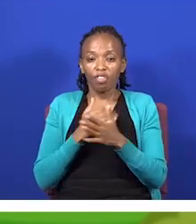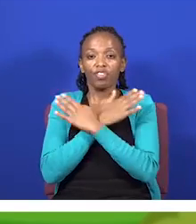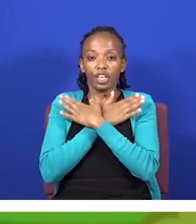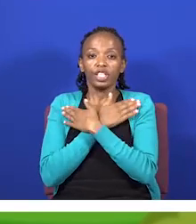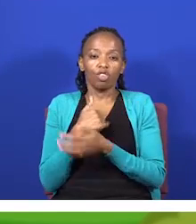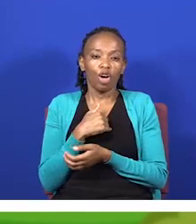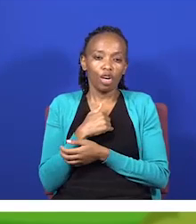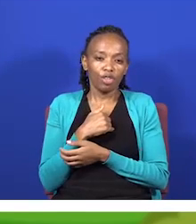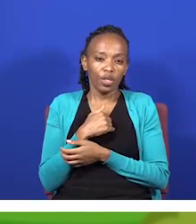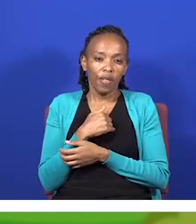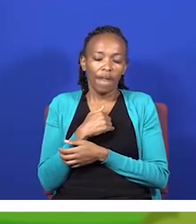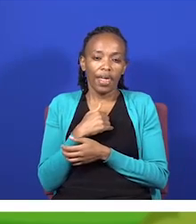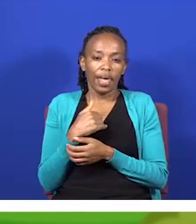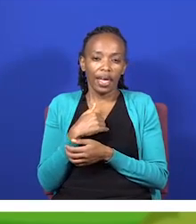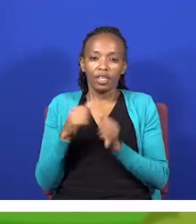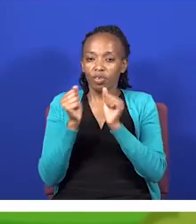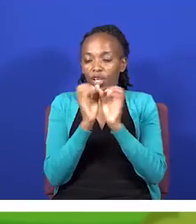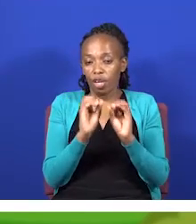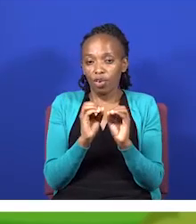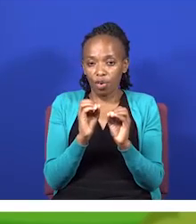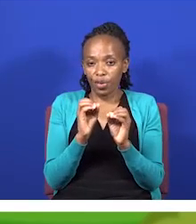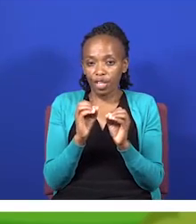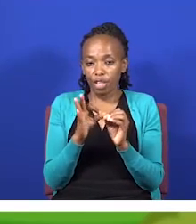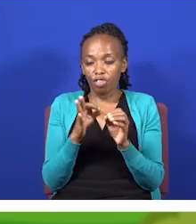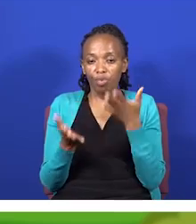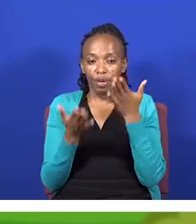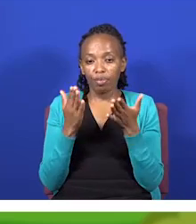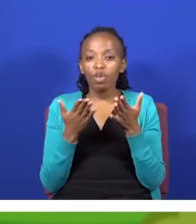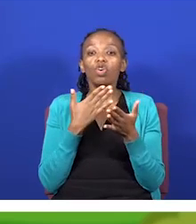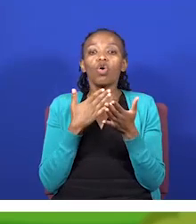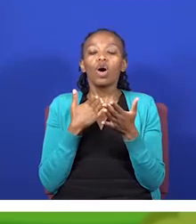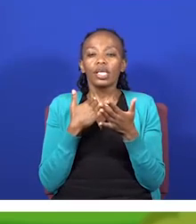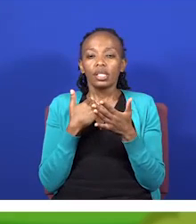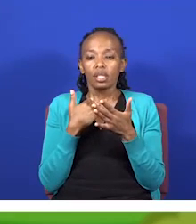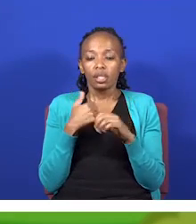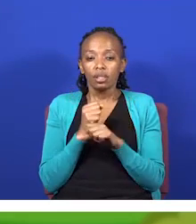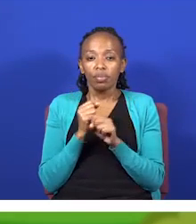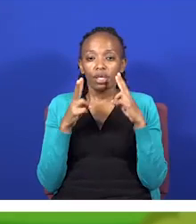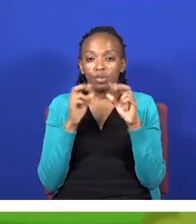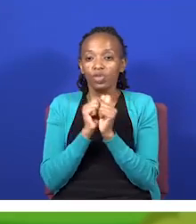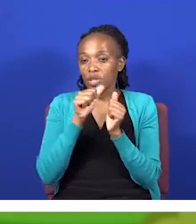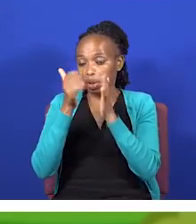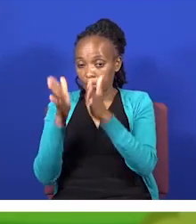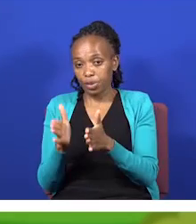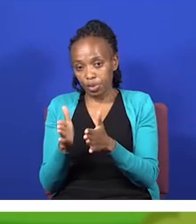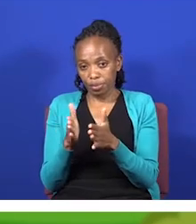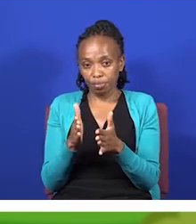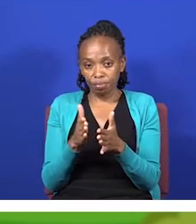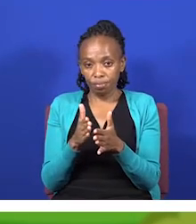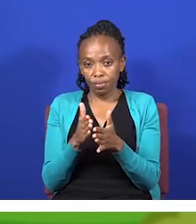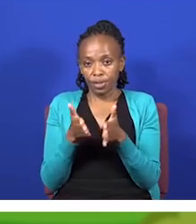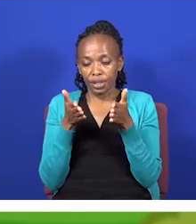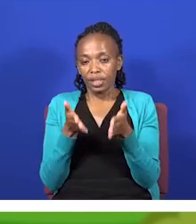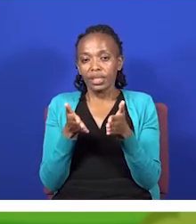have and they are not together, if you probably you'd want to make a peace with someone,